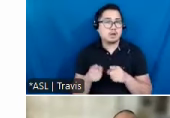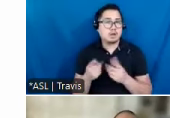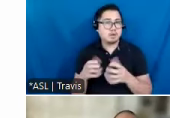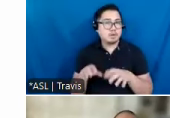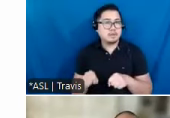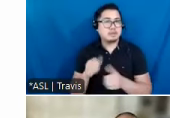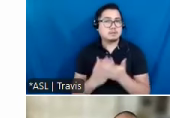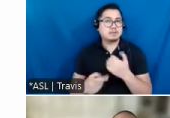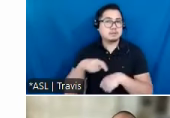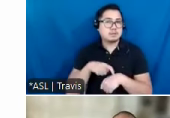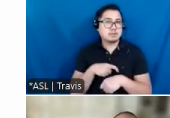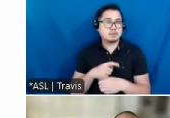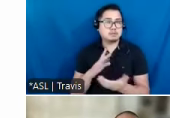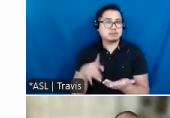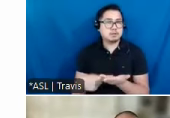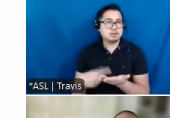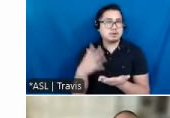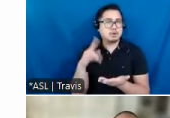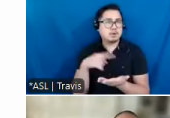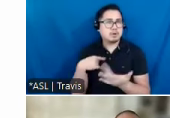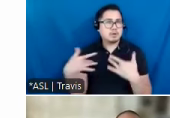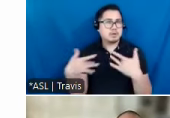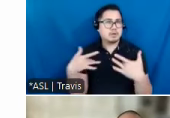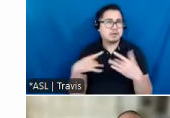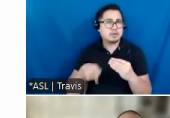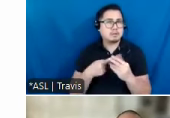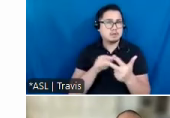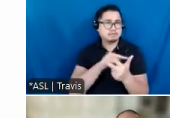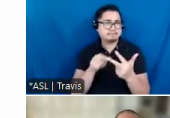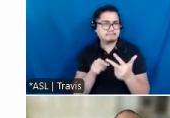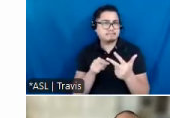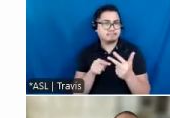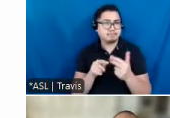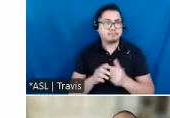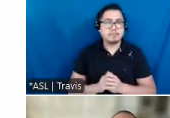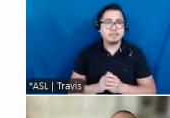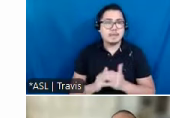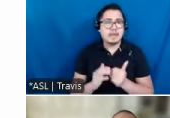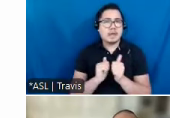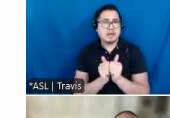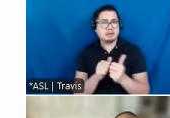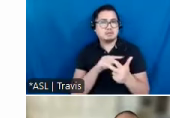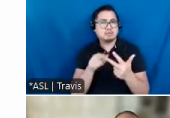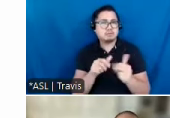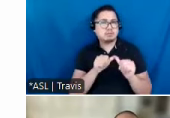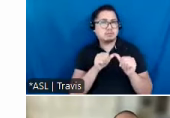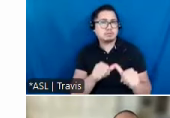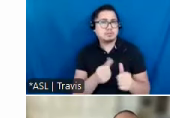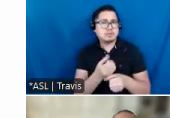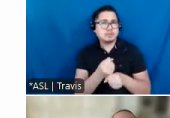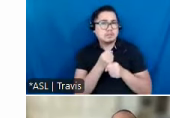moments talking about why we continue to be concerned about these infections, how they continue to cause health